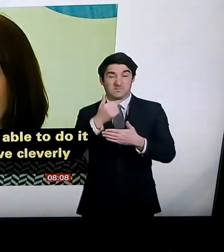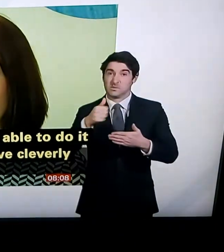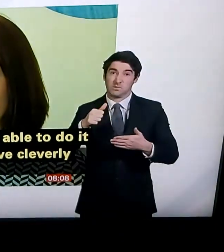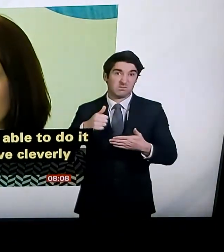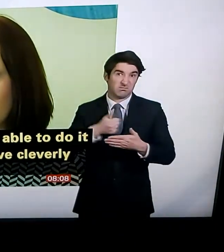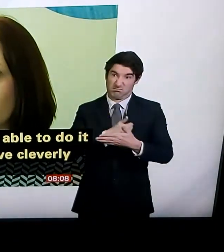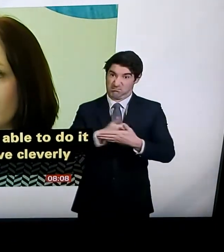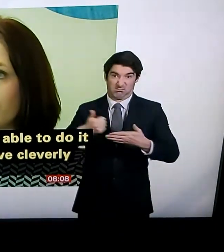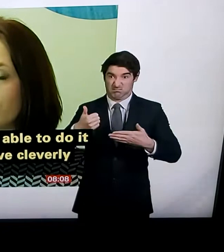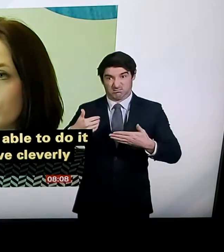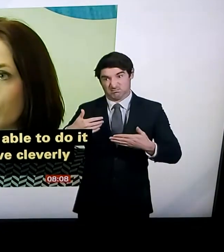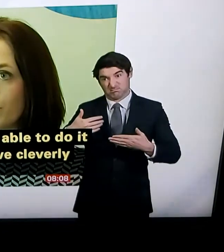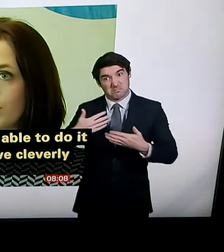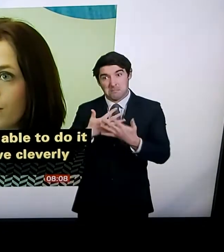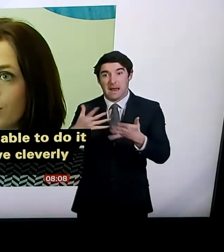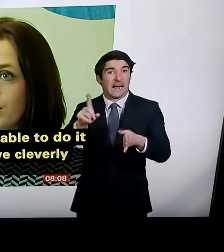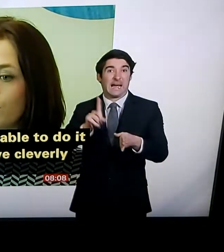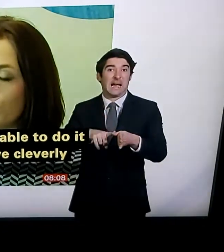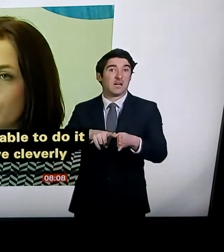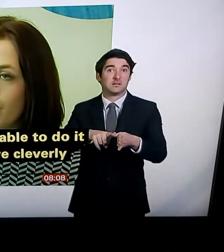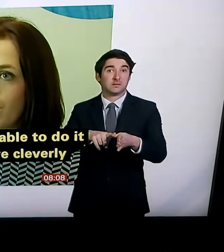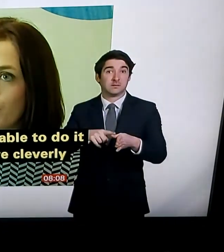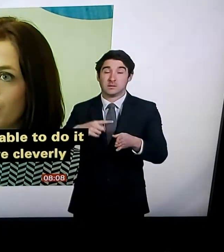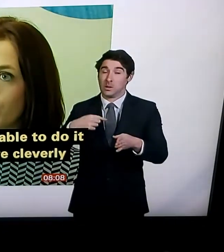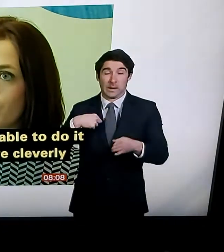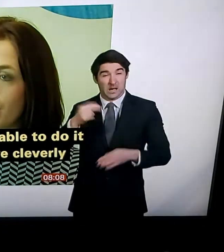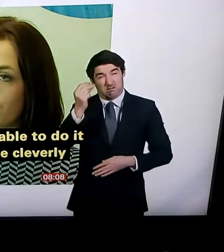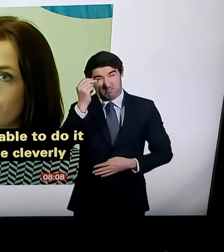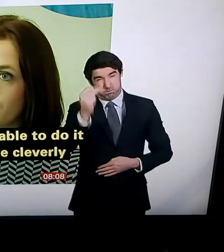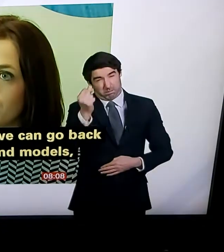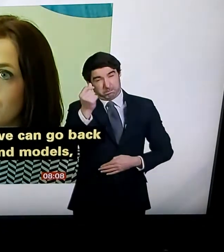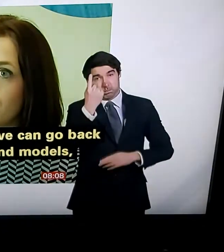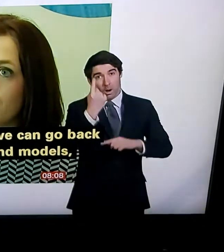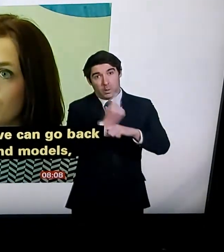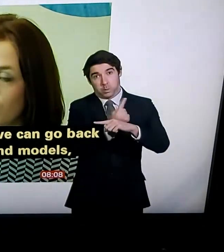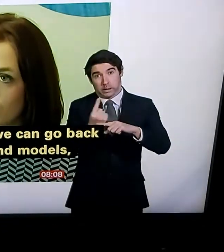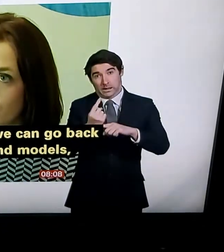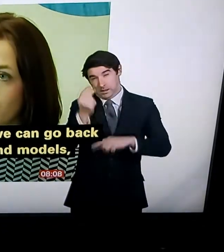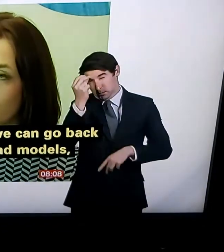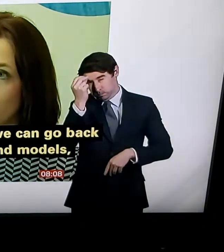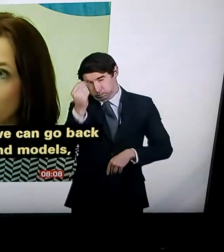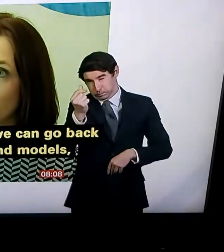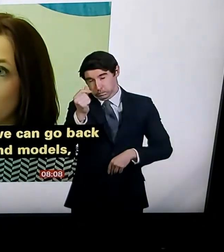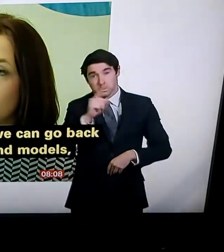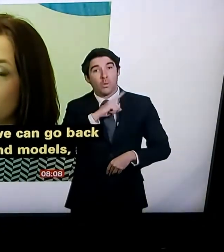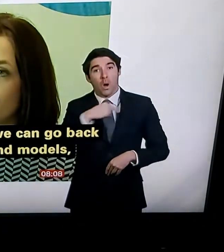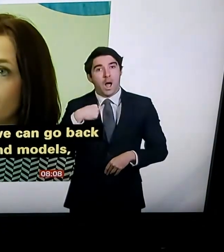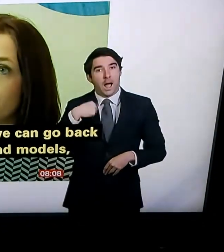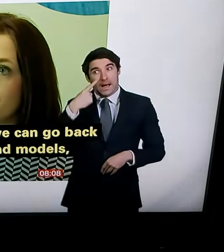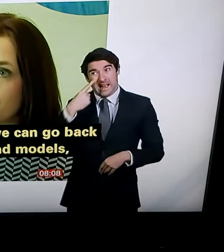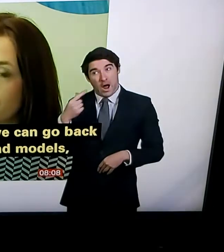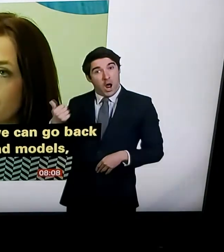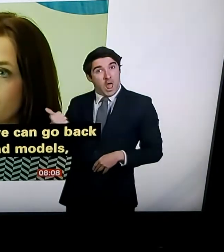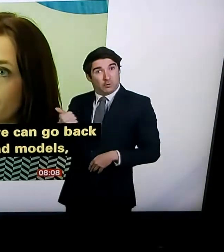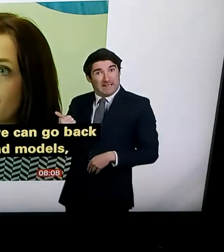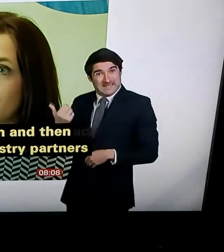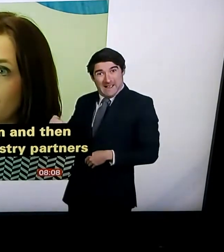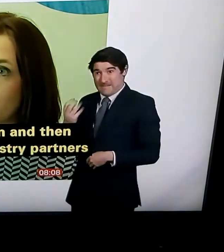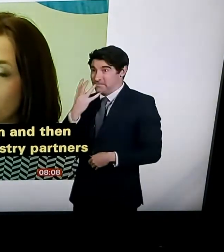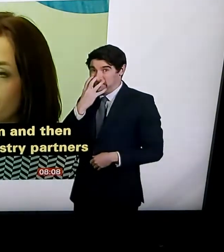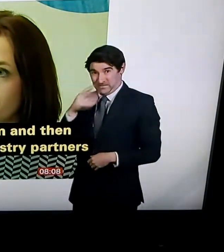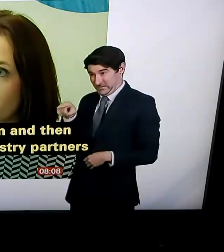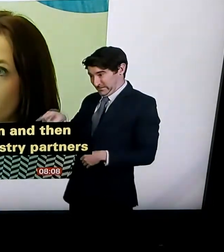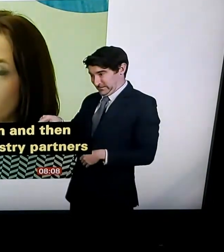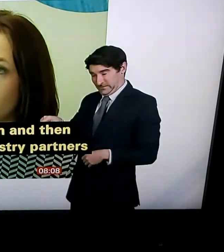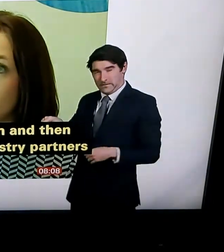in days because we've cleverly thought about how we can go back to existing devices and models, reverse engineer them, and then